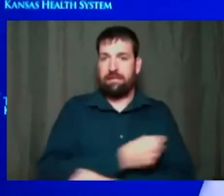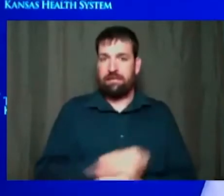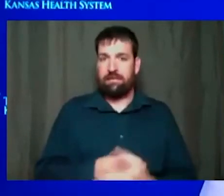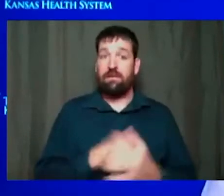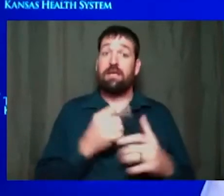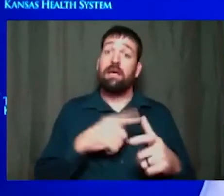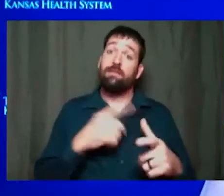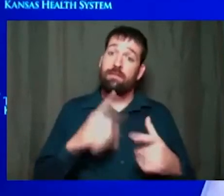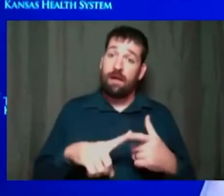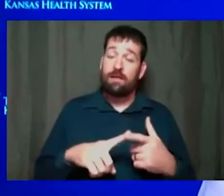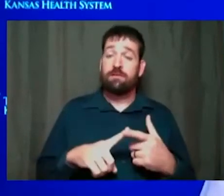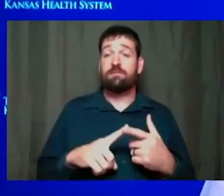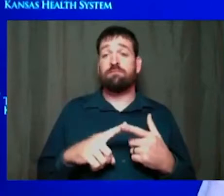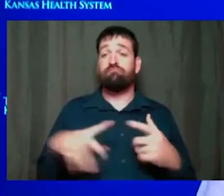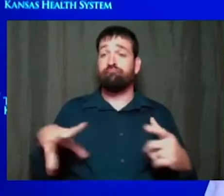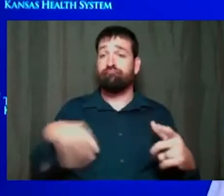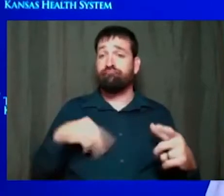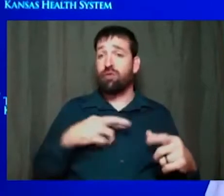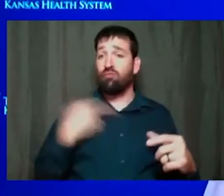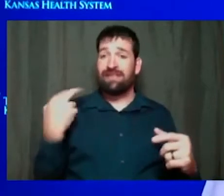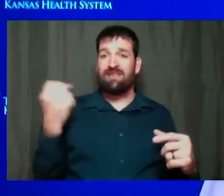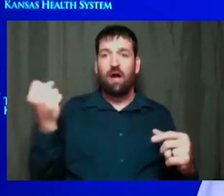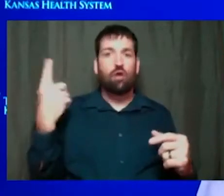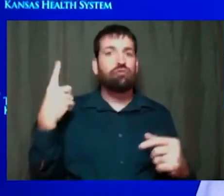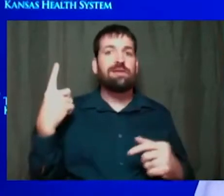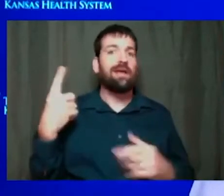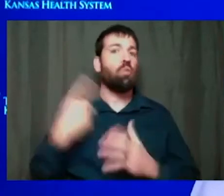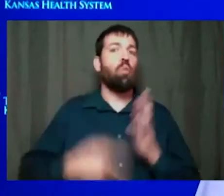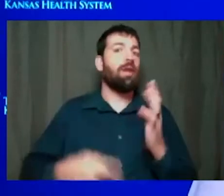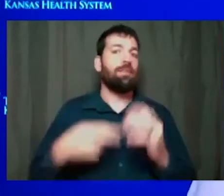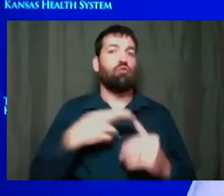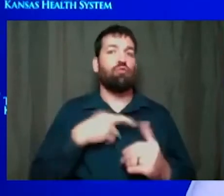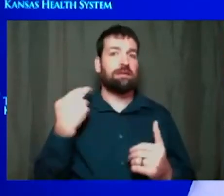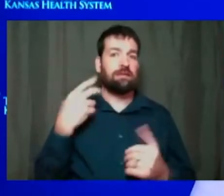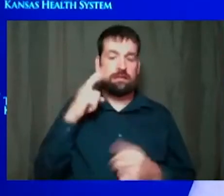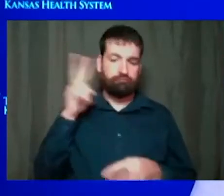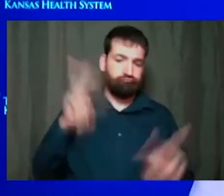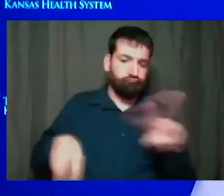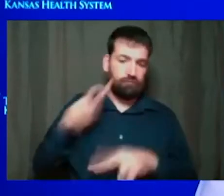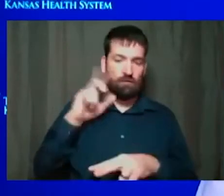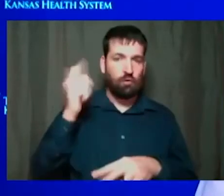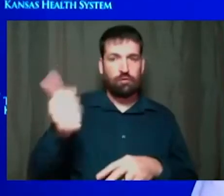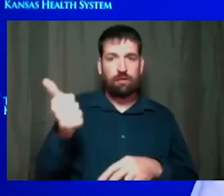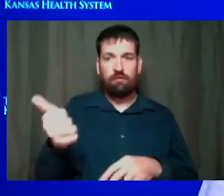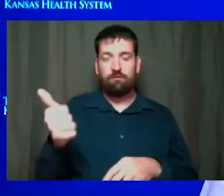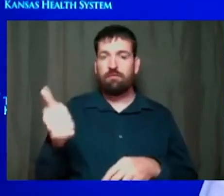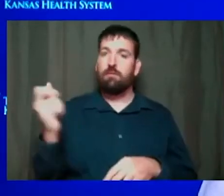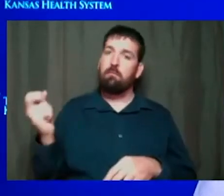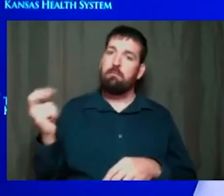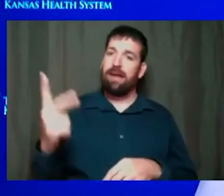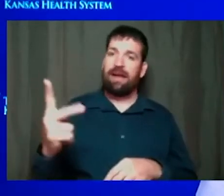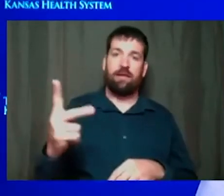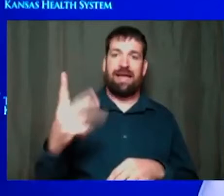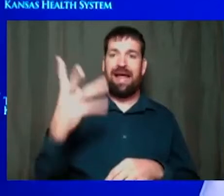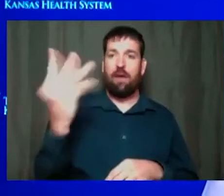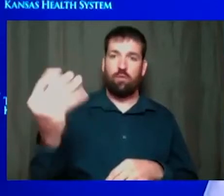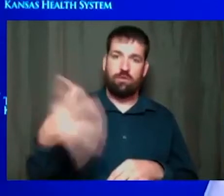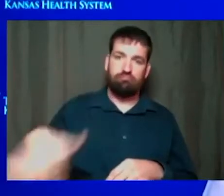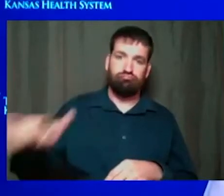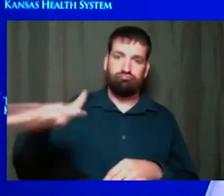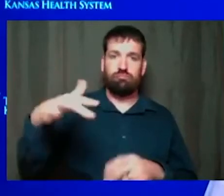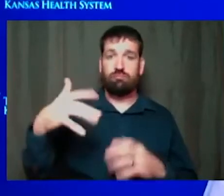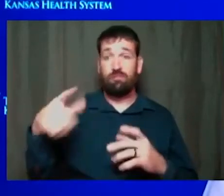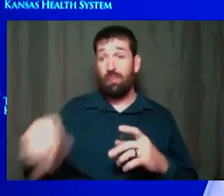that risk and understanding what is the risk and judging that for you to try and get back out to do those things, because those things do